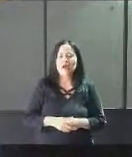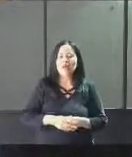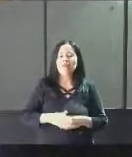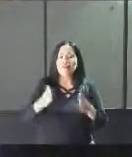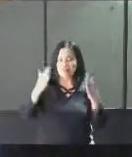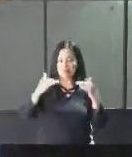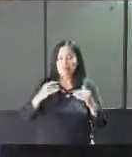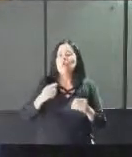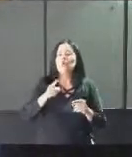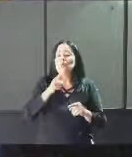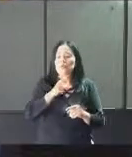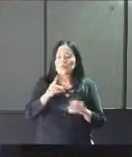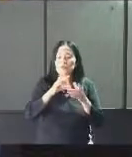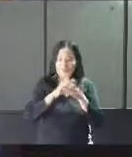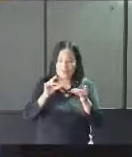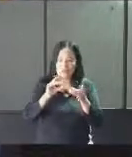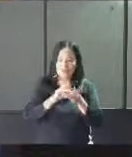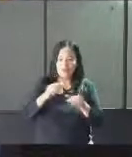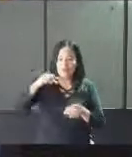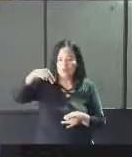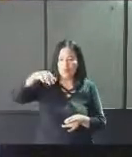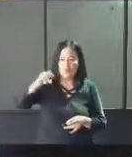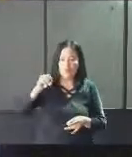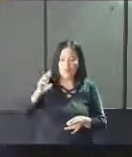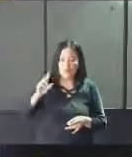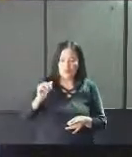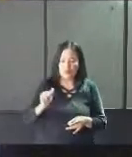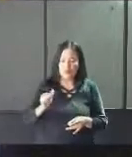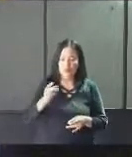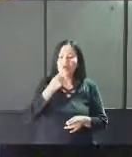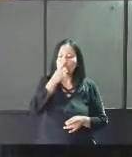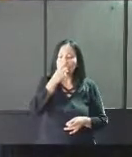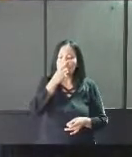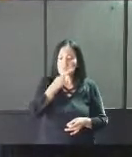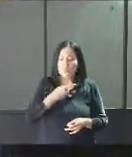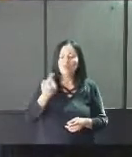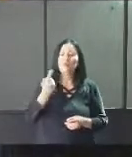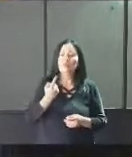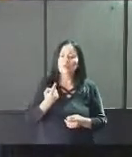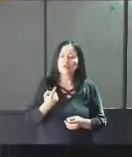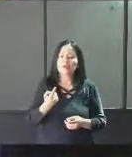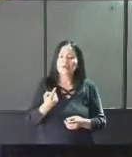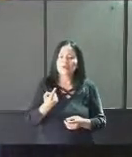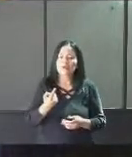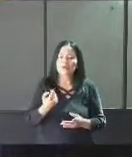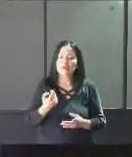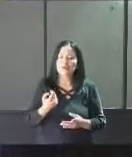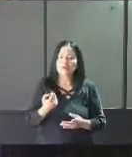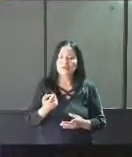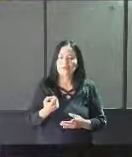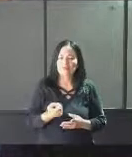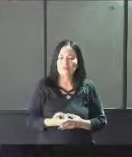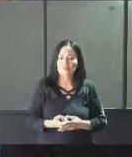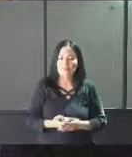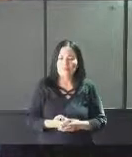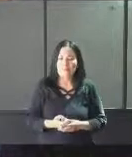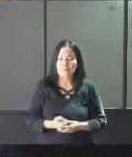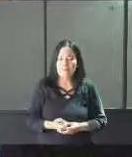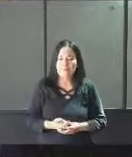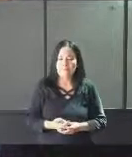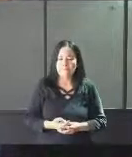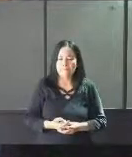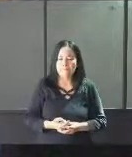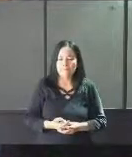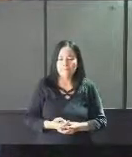that you have been very clear, and Dora said this very clearly, the